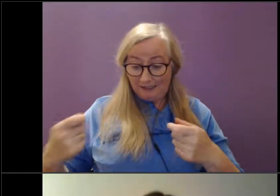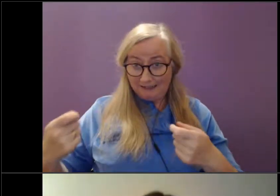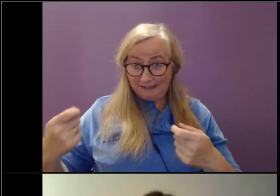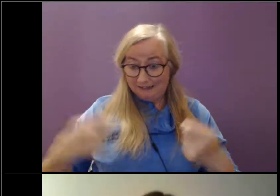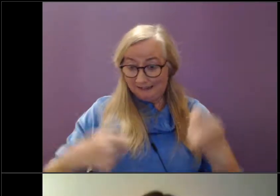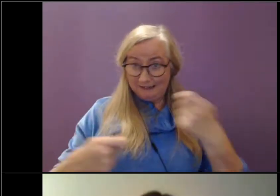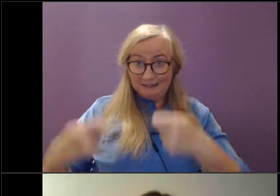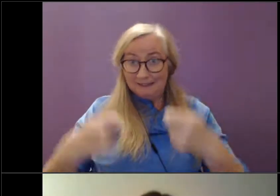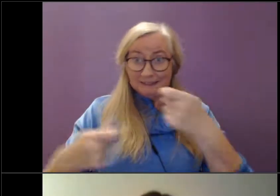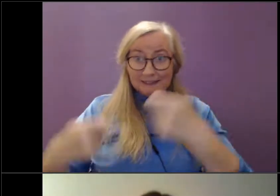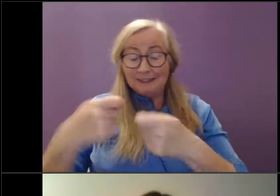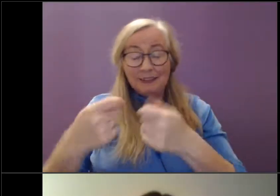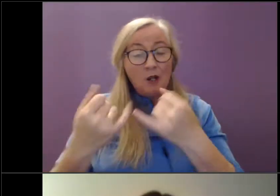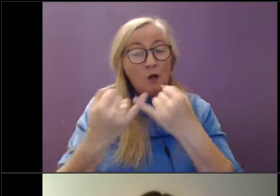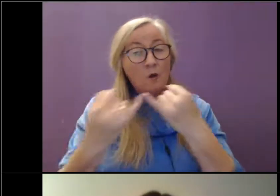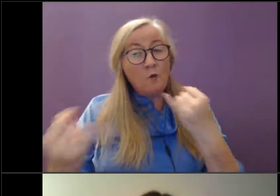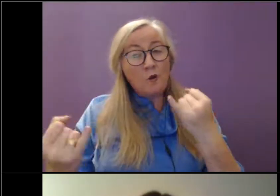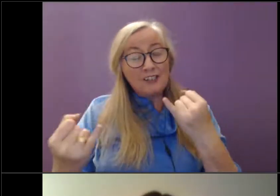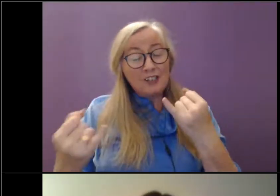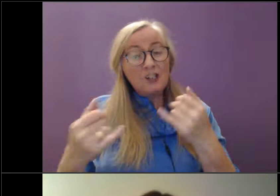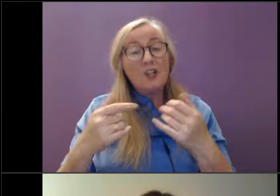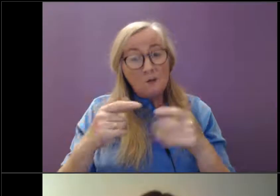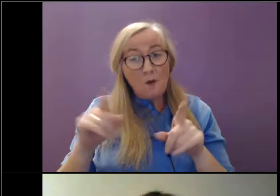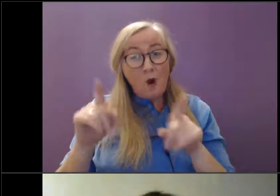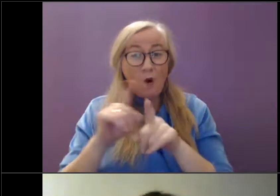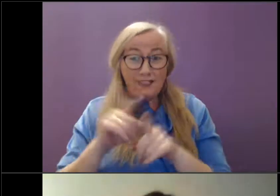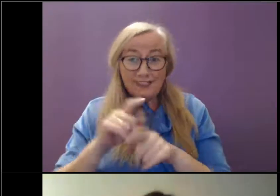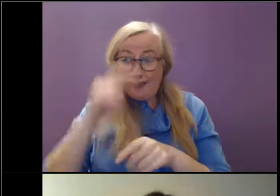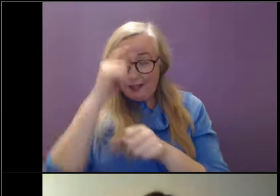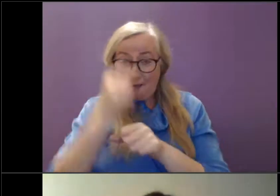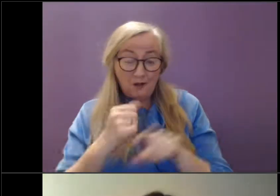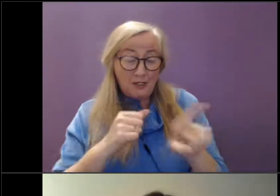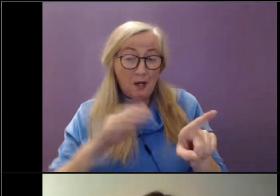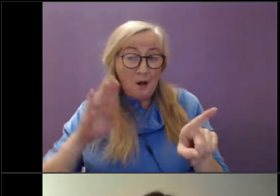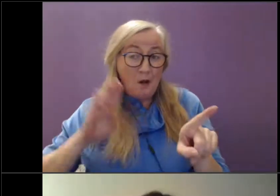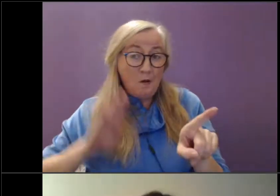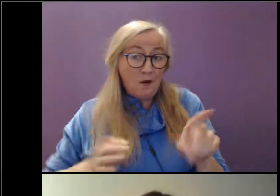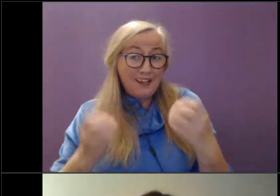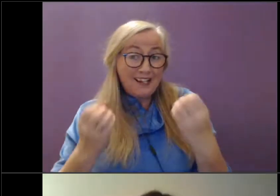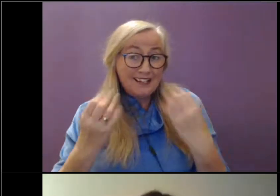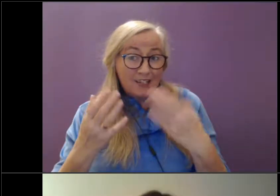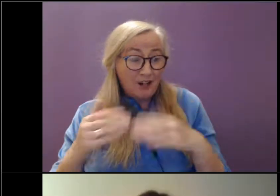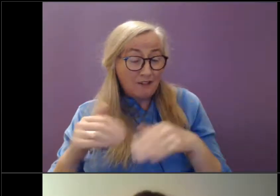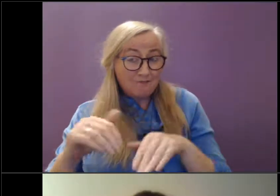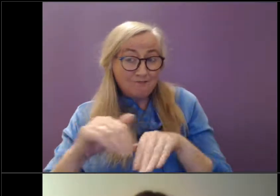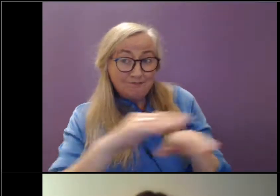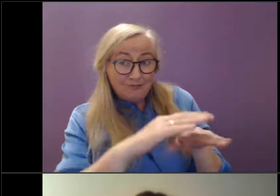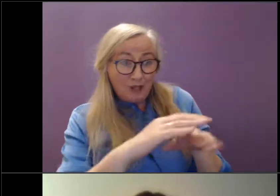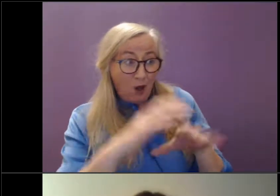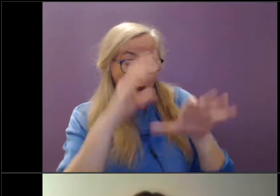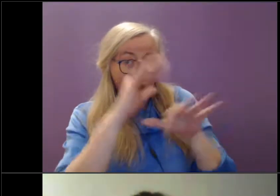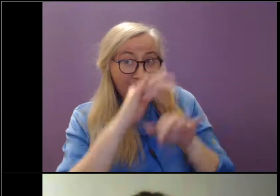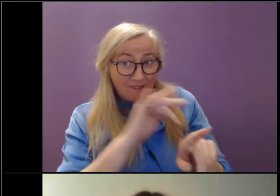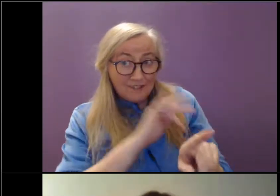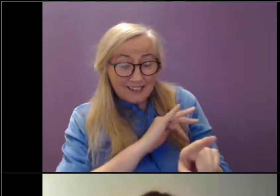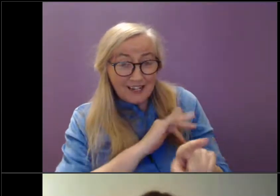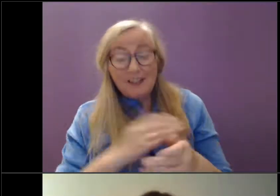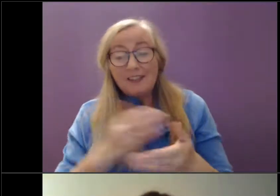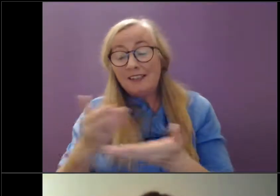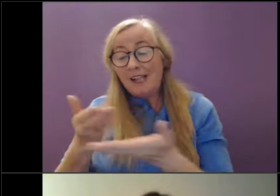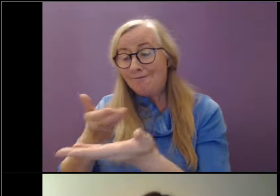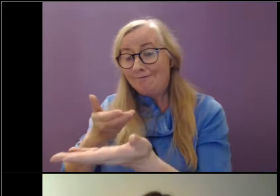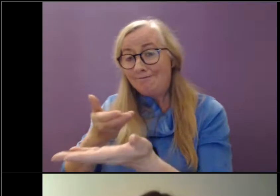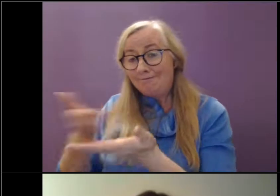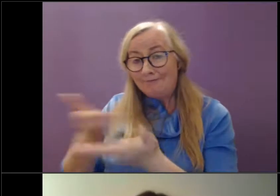well, and that they know, your siblings know when to, maybe they need to step away and look after themselves. Maybe that's a talking to